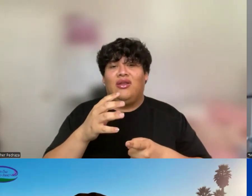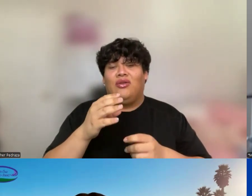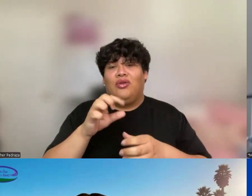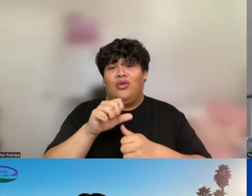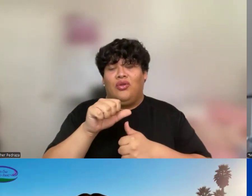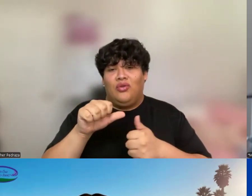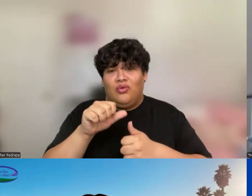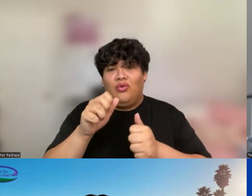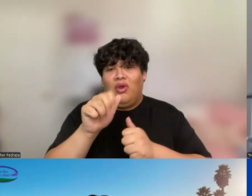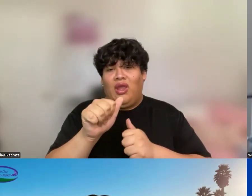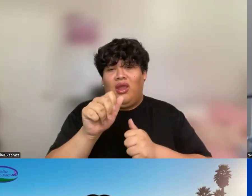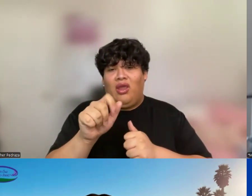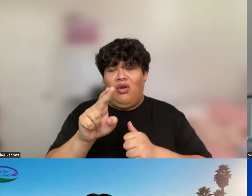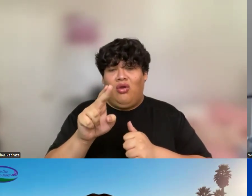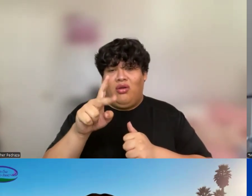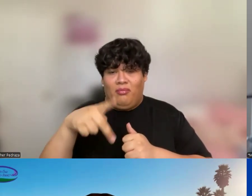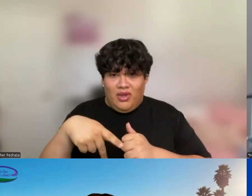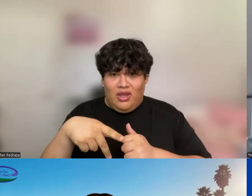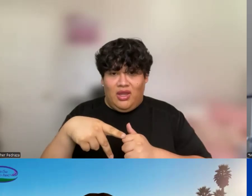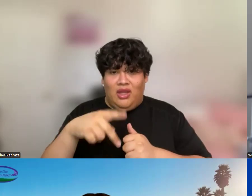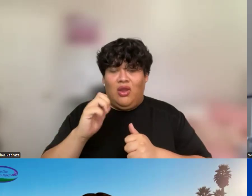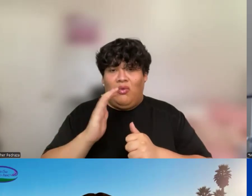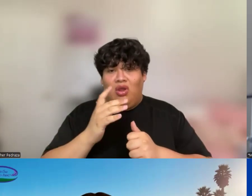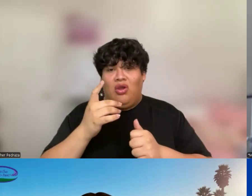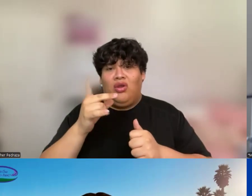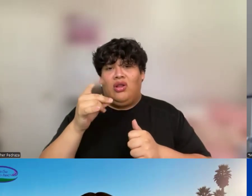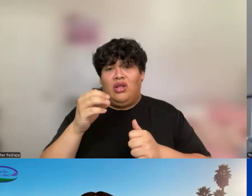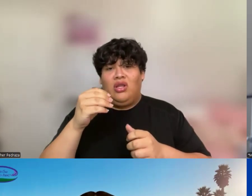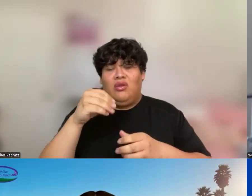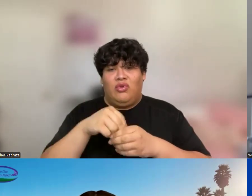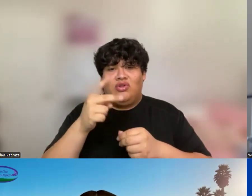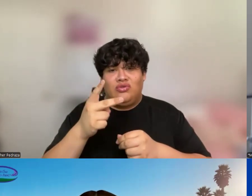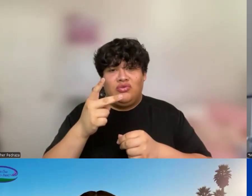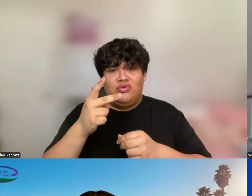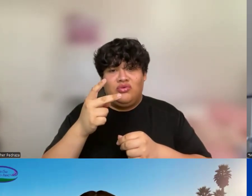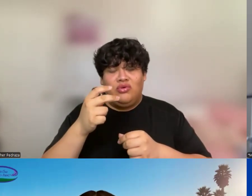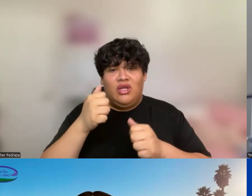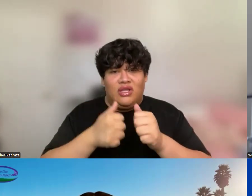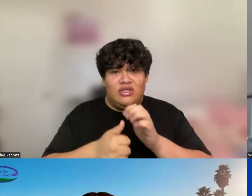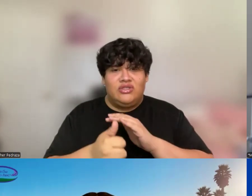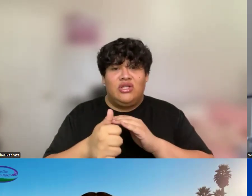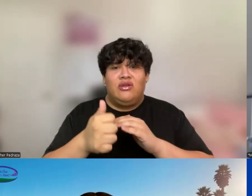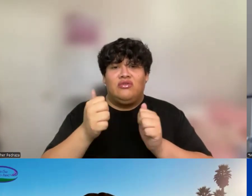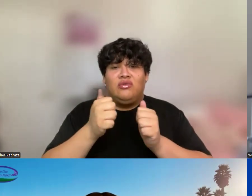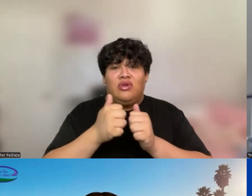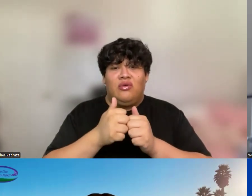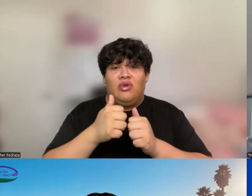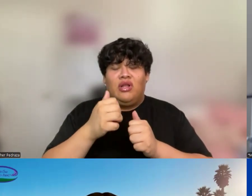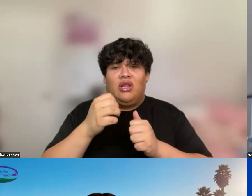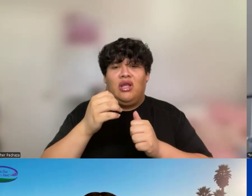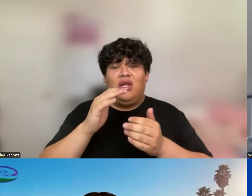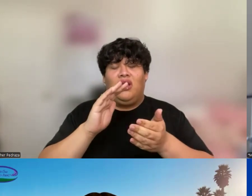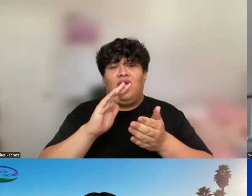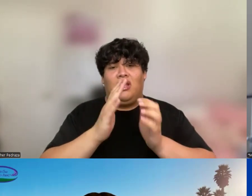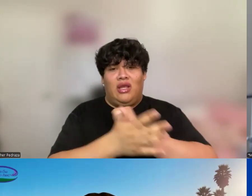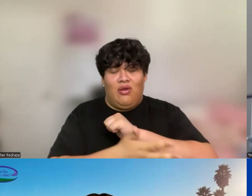through AARP. And we did, under those two initiatives, we did a comprehensive county-wide